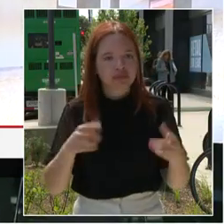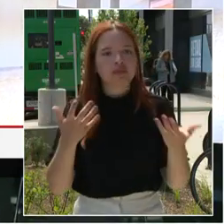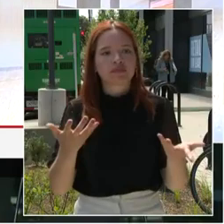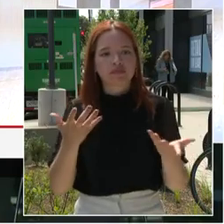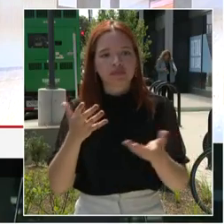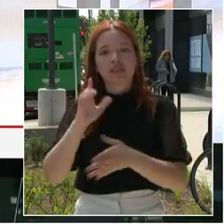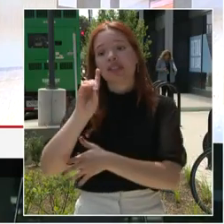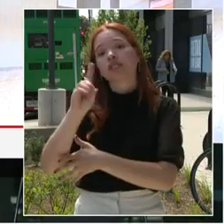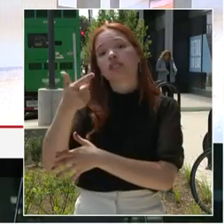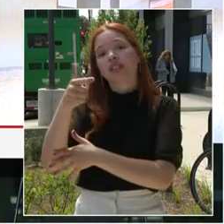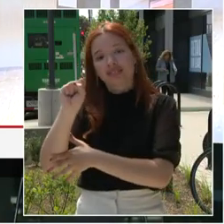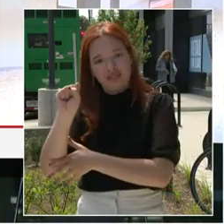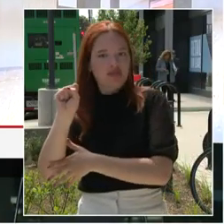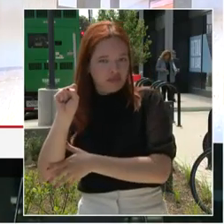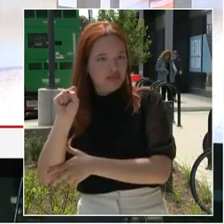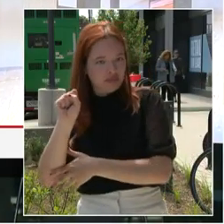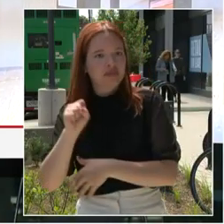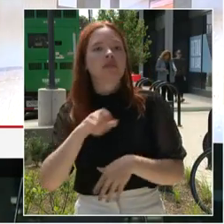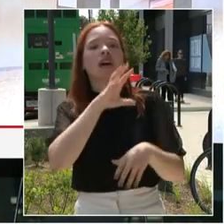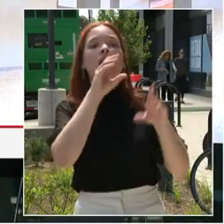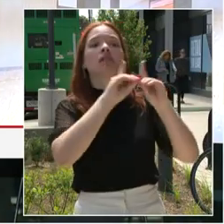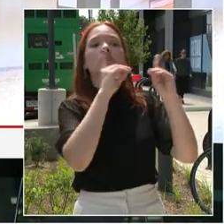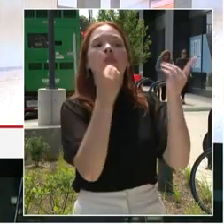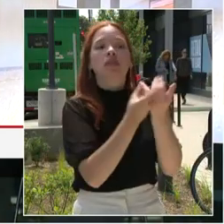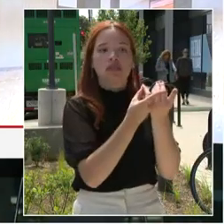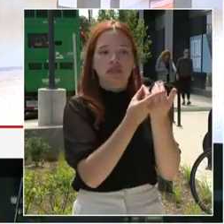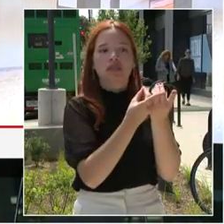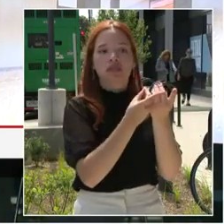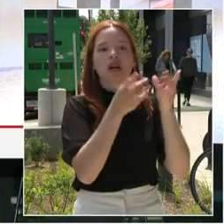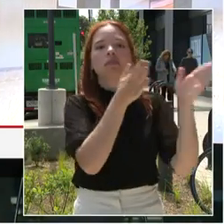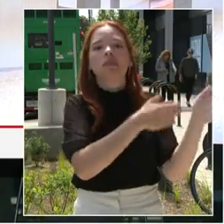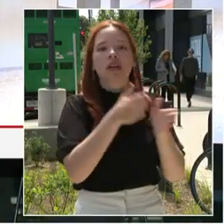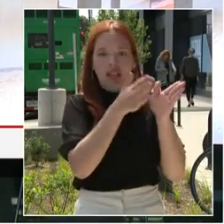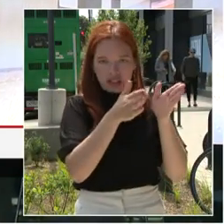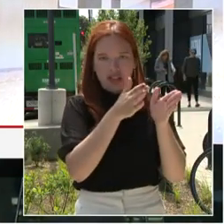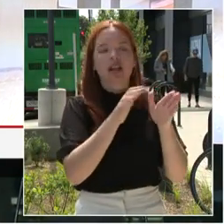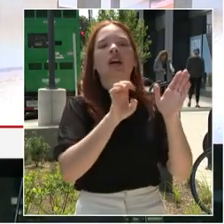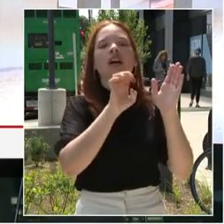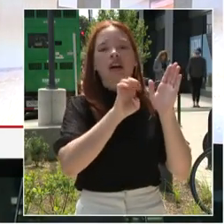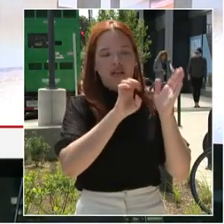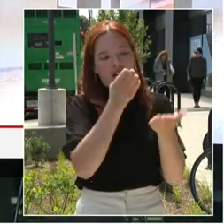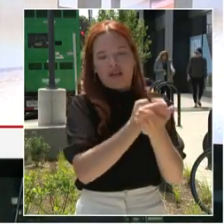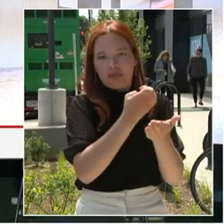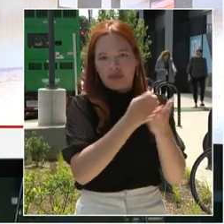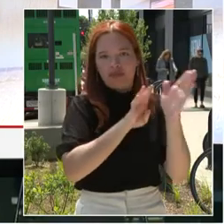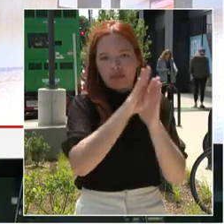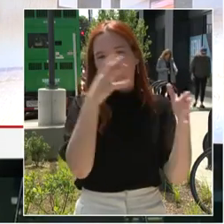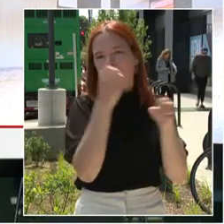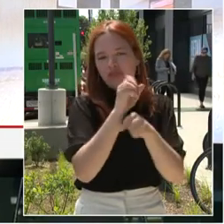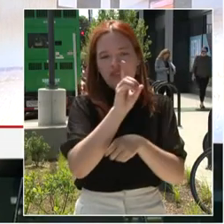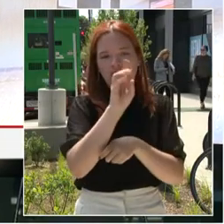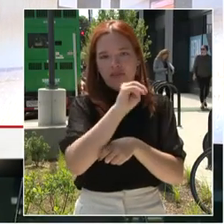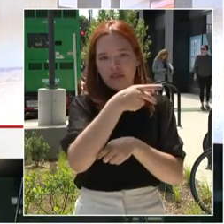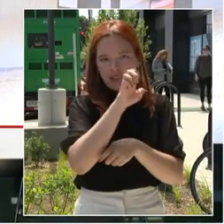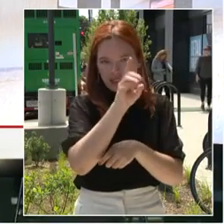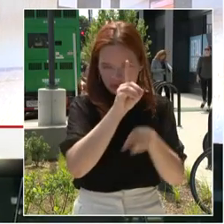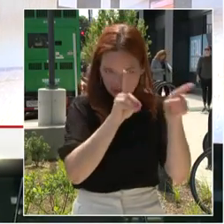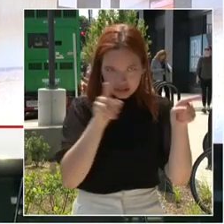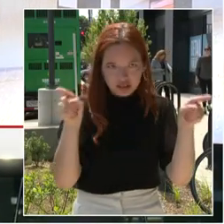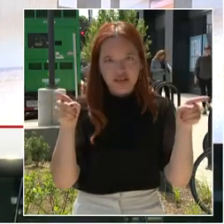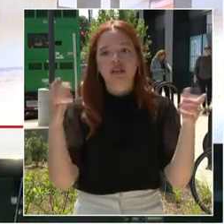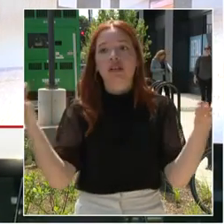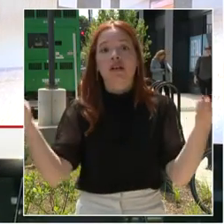to begin identifying sites in Ward 7 and 8 where we could relocate DC